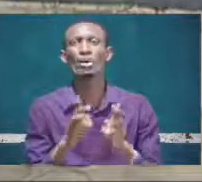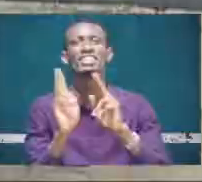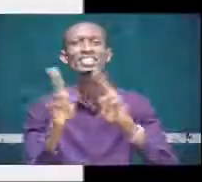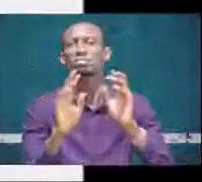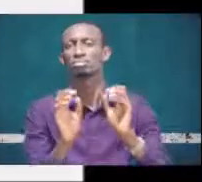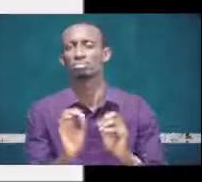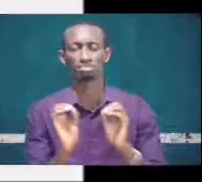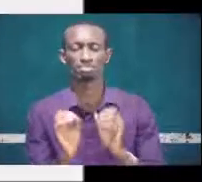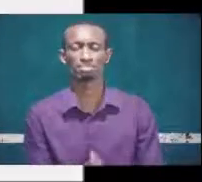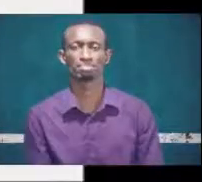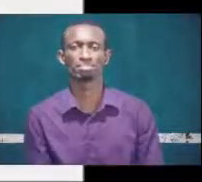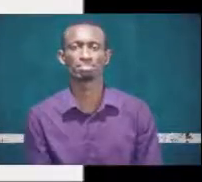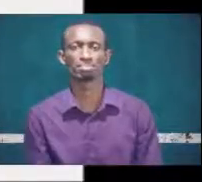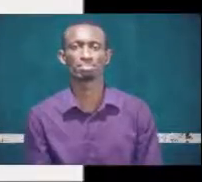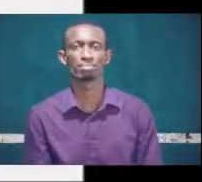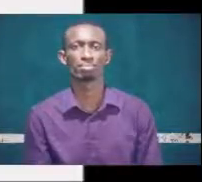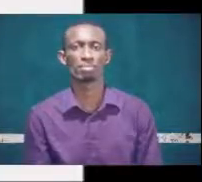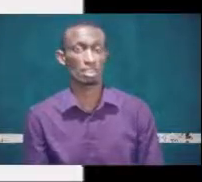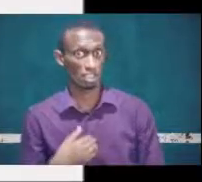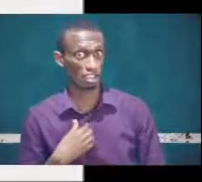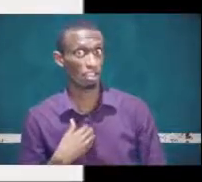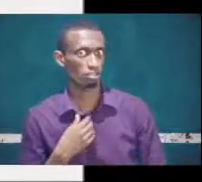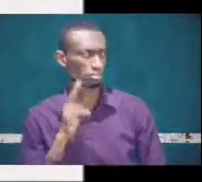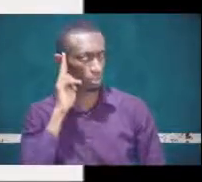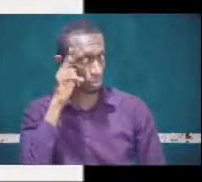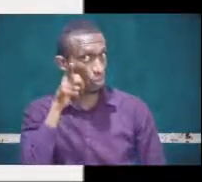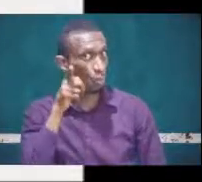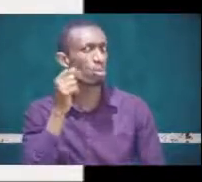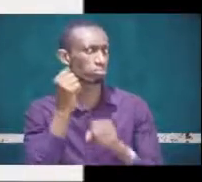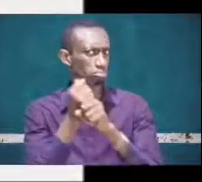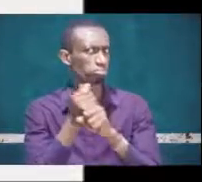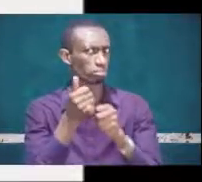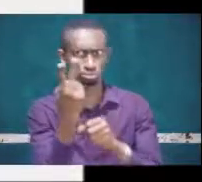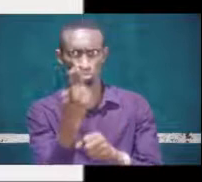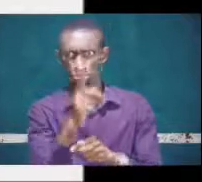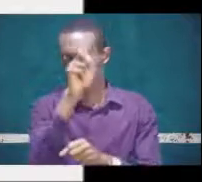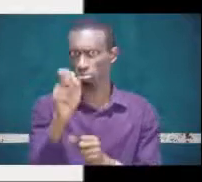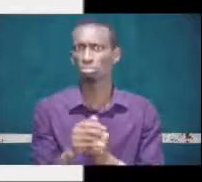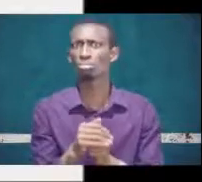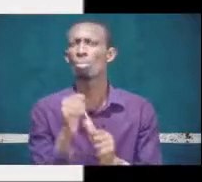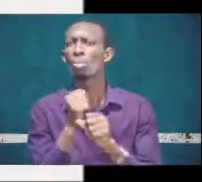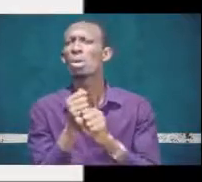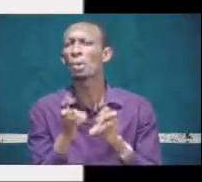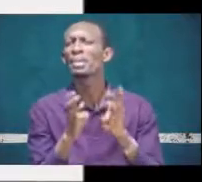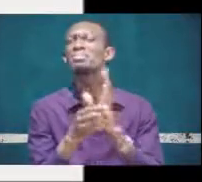behaving abnormally. So I expect you to work out those two questions perfectly, very